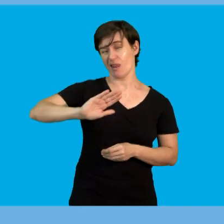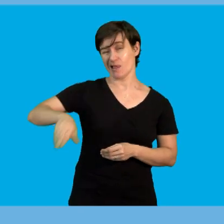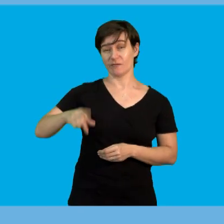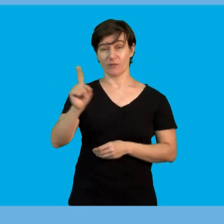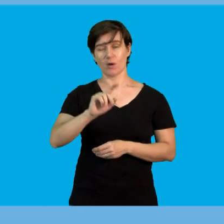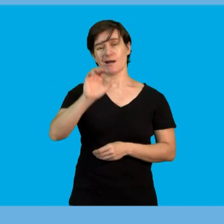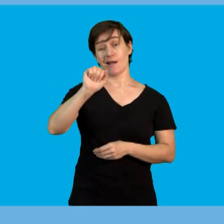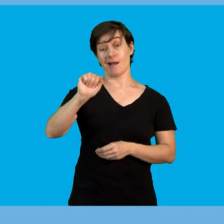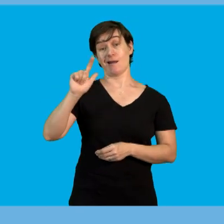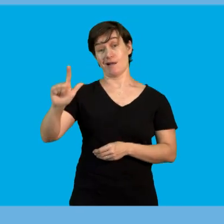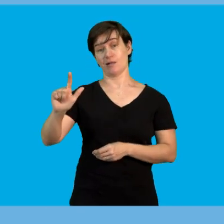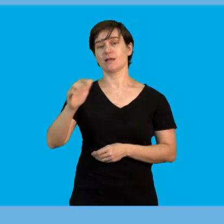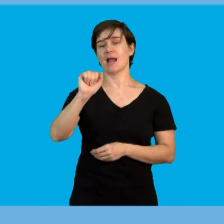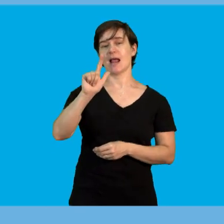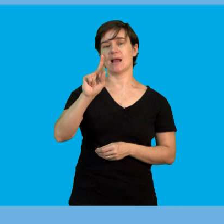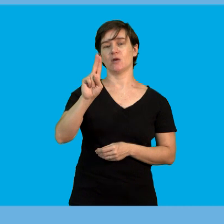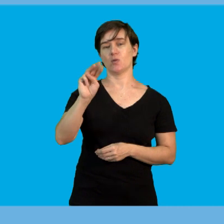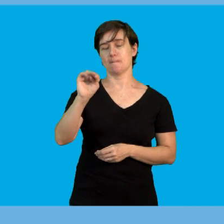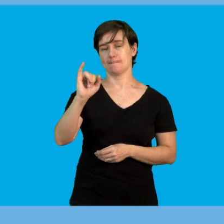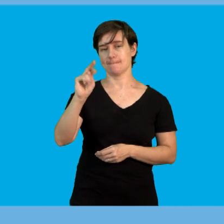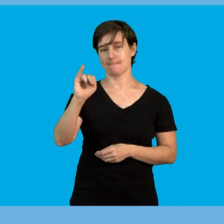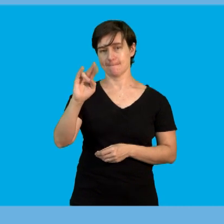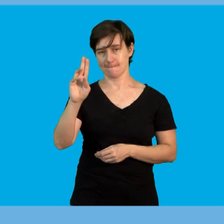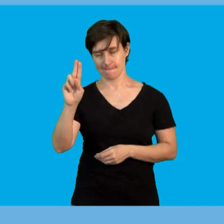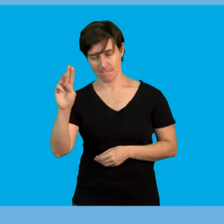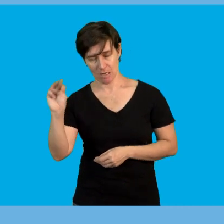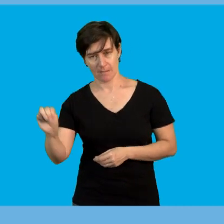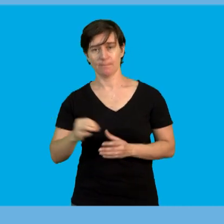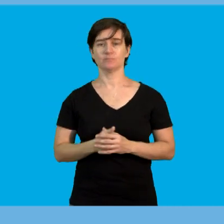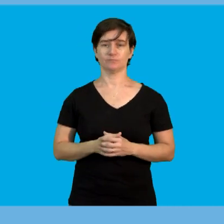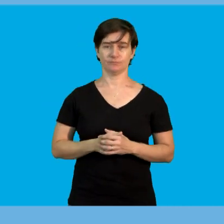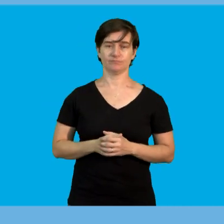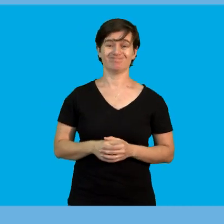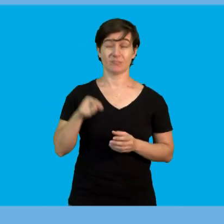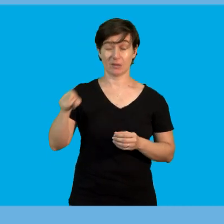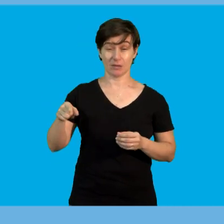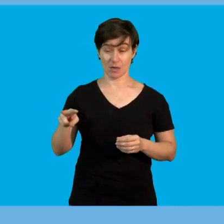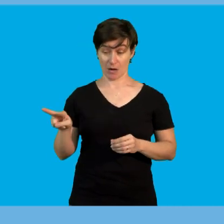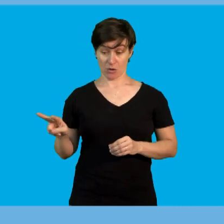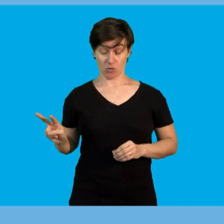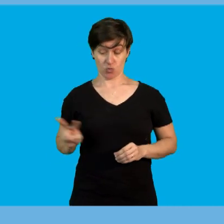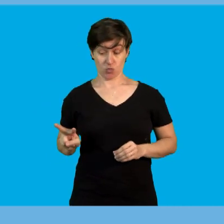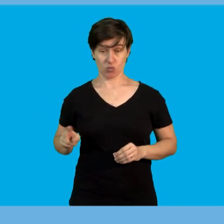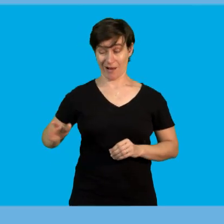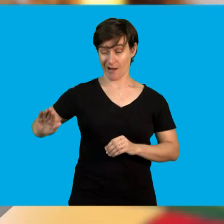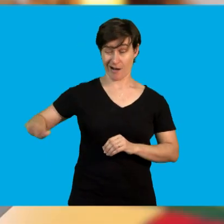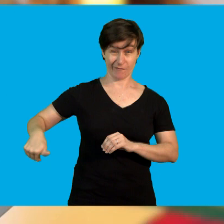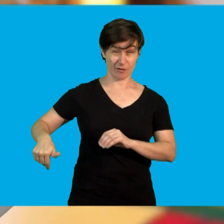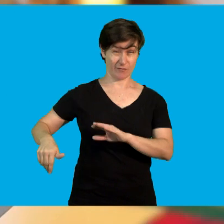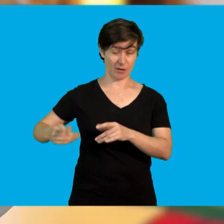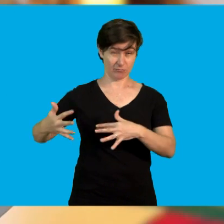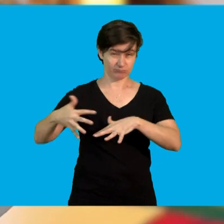donated, and then the aluminum is going to be remaining there as part of the metal. So those metals are going to combine or react